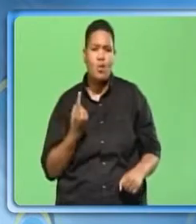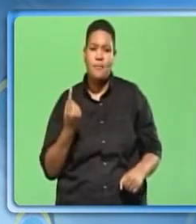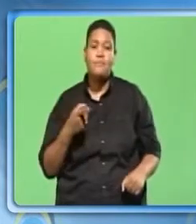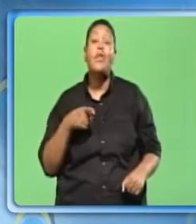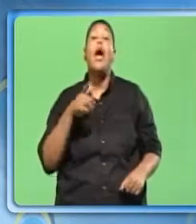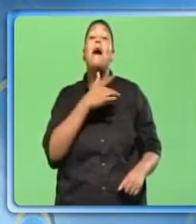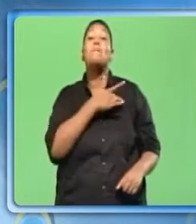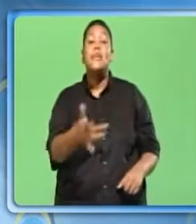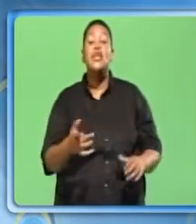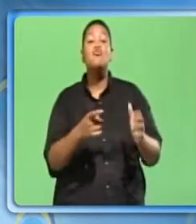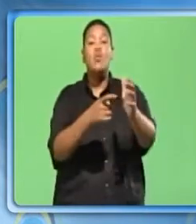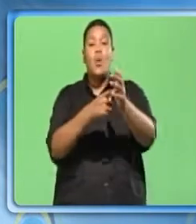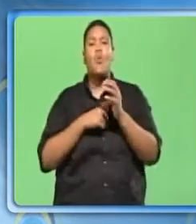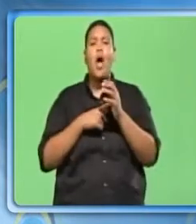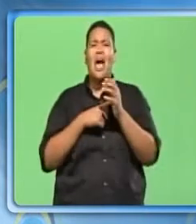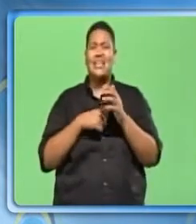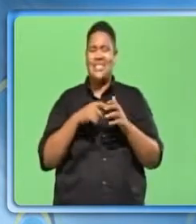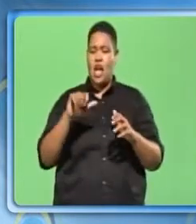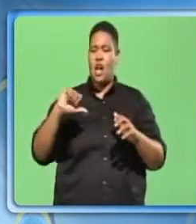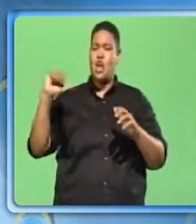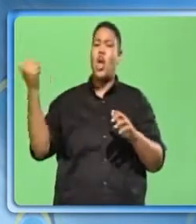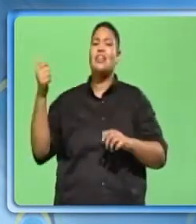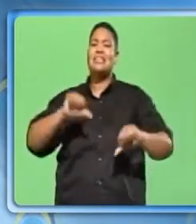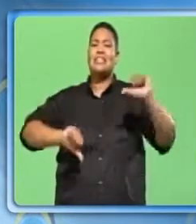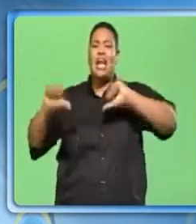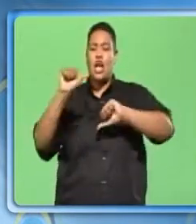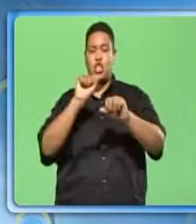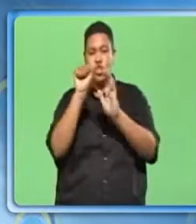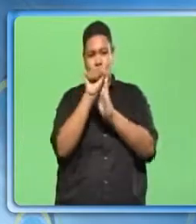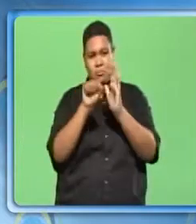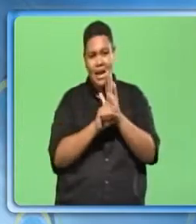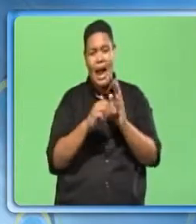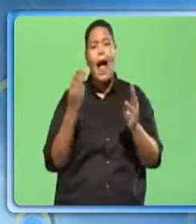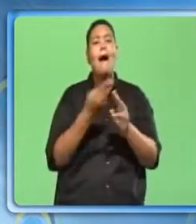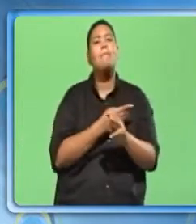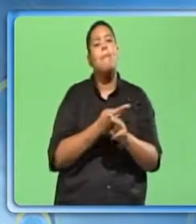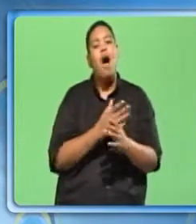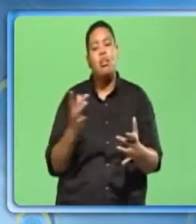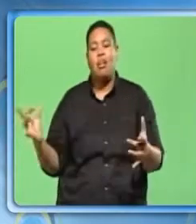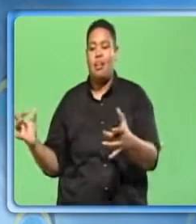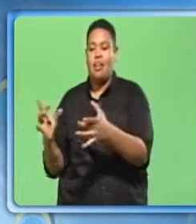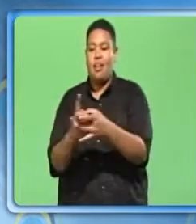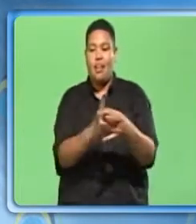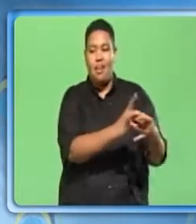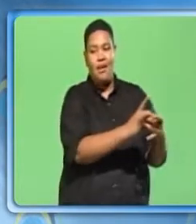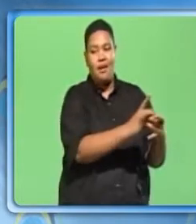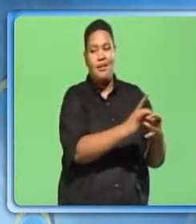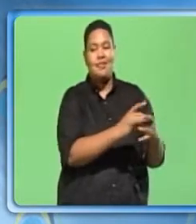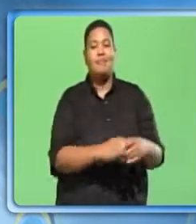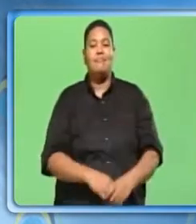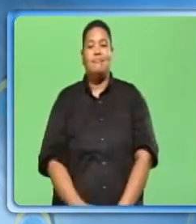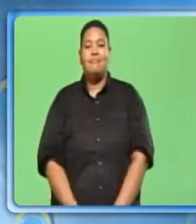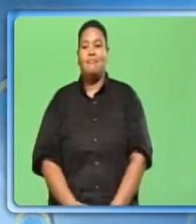and usually requires another science subject and mathematics to complement it.